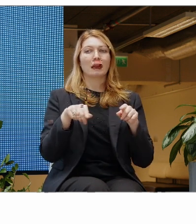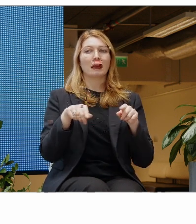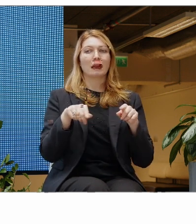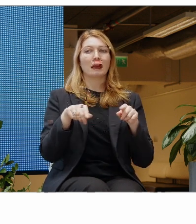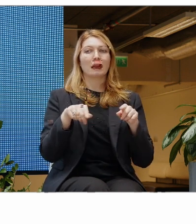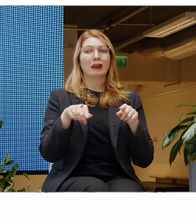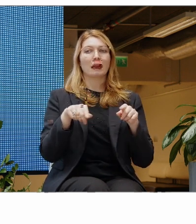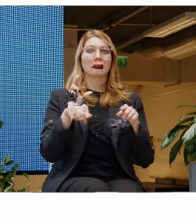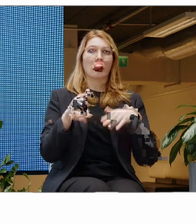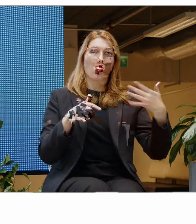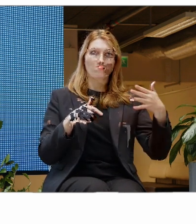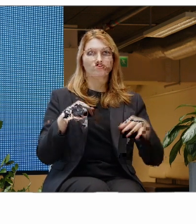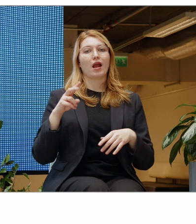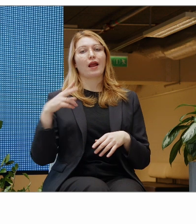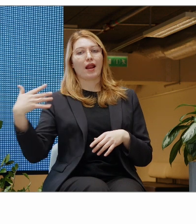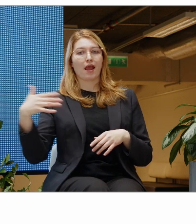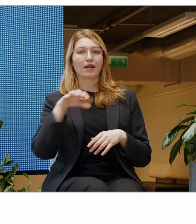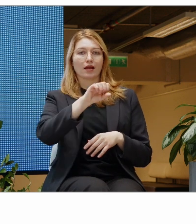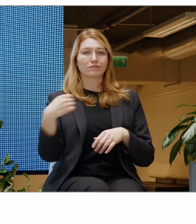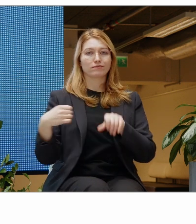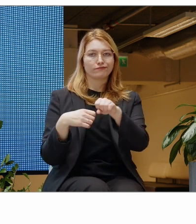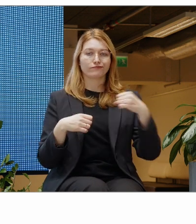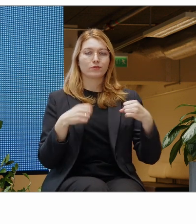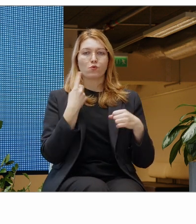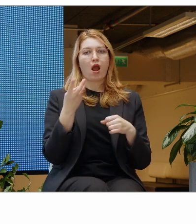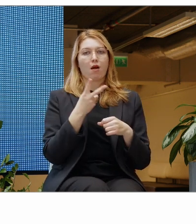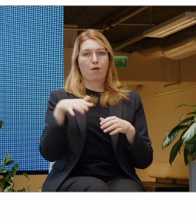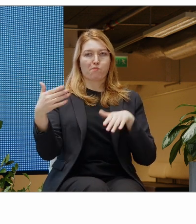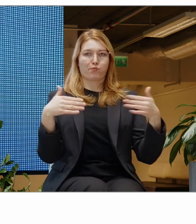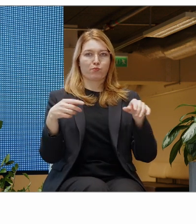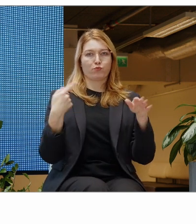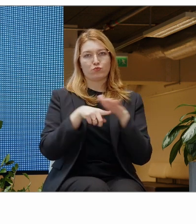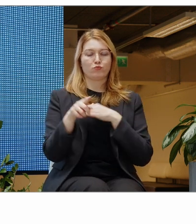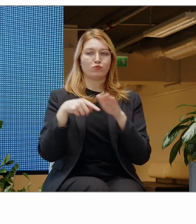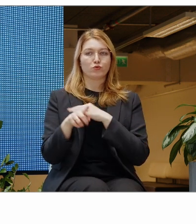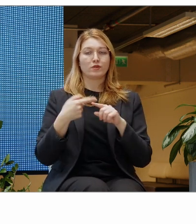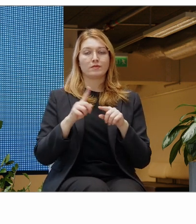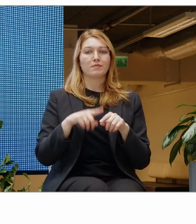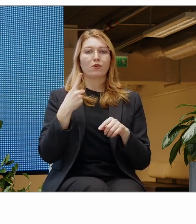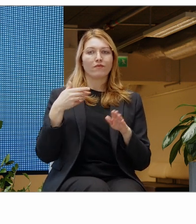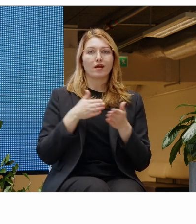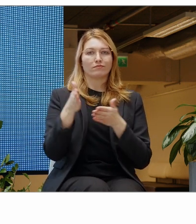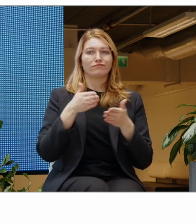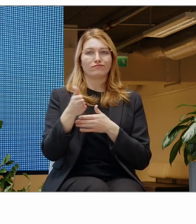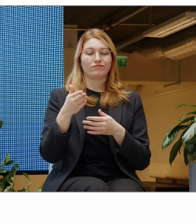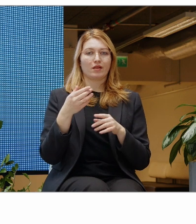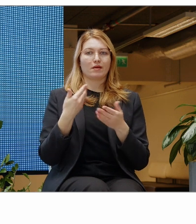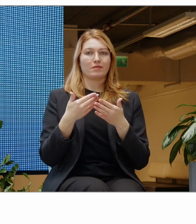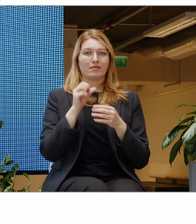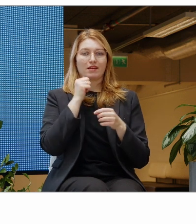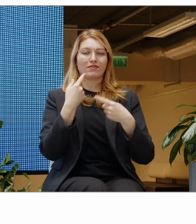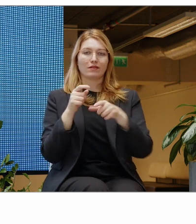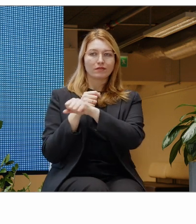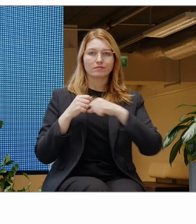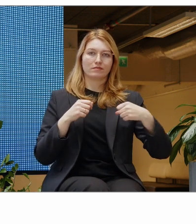and right-handed capability the toilet from both sides, because just putting it to one side means that you can differentiate